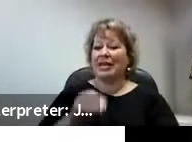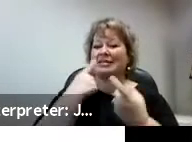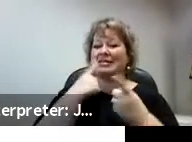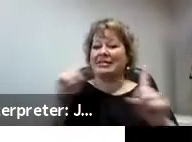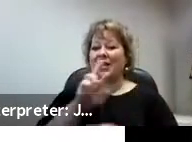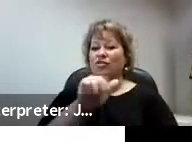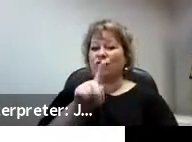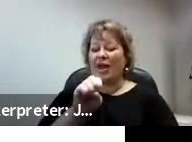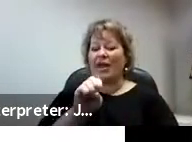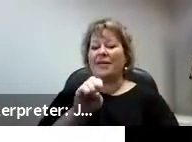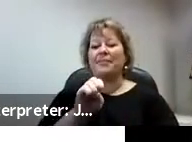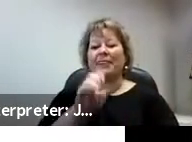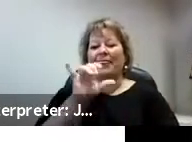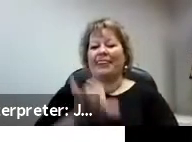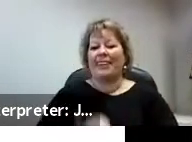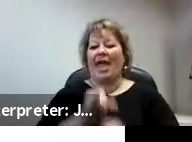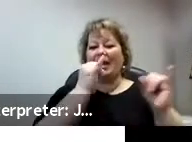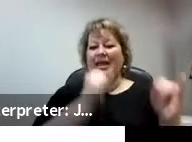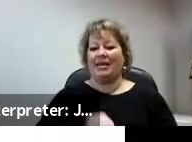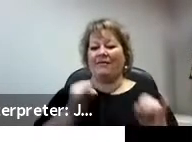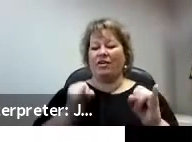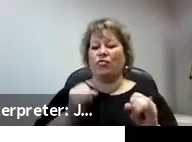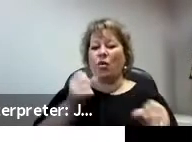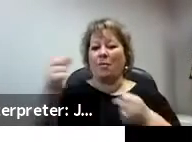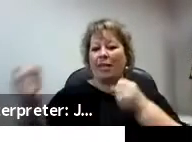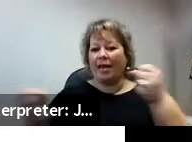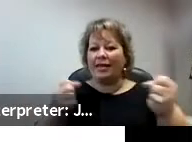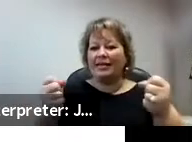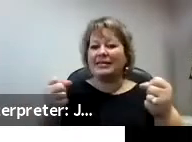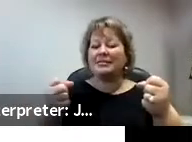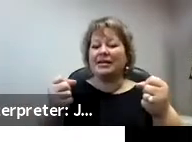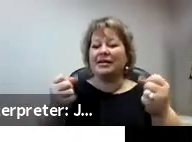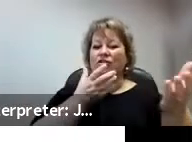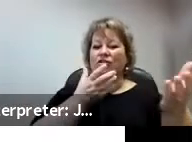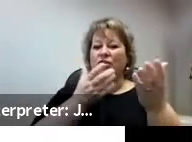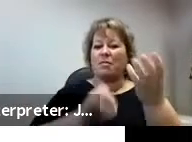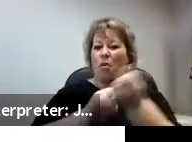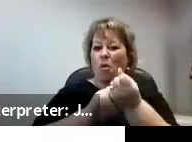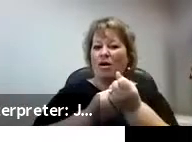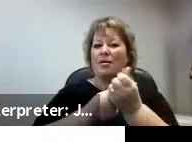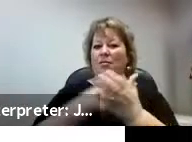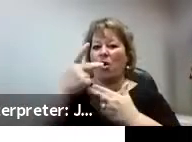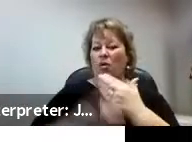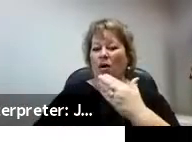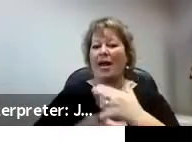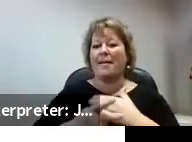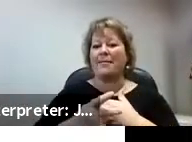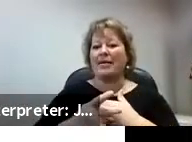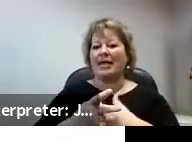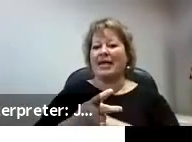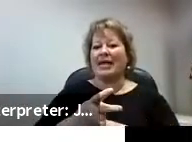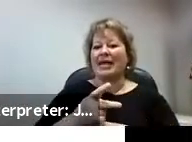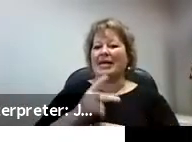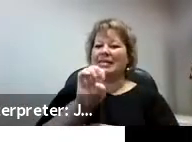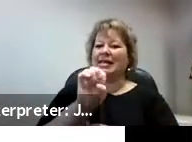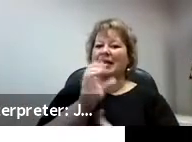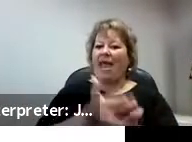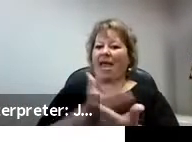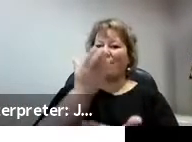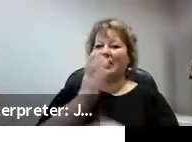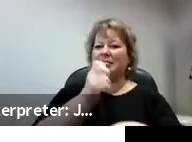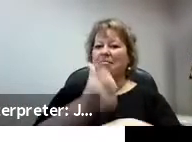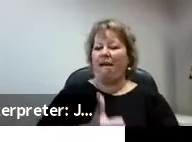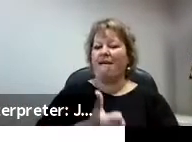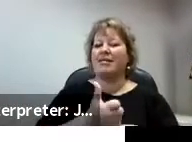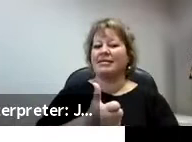The Individual Placement and Support Program, or IPS, is an evidence-based model of supported employment for individuals